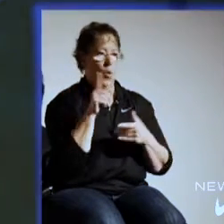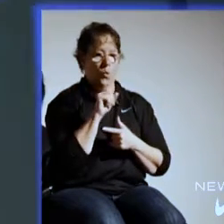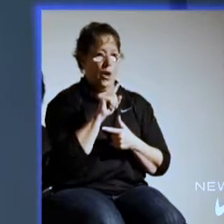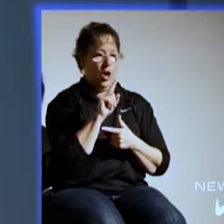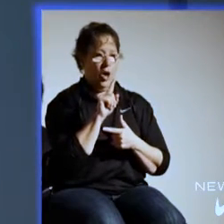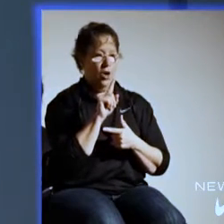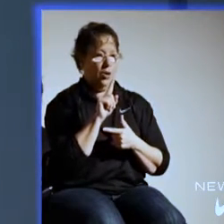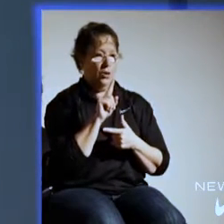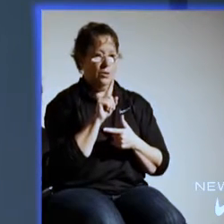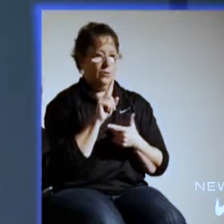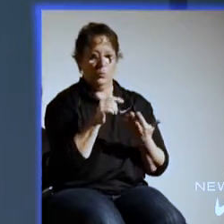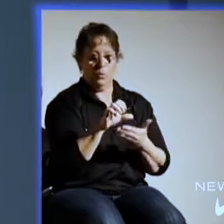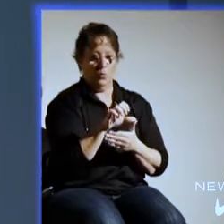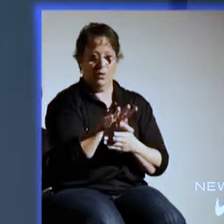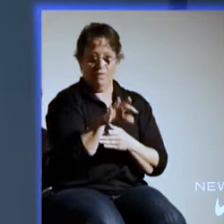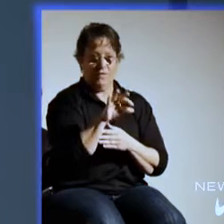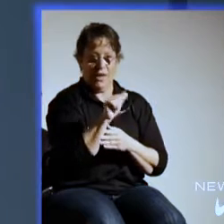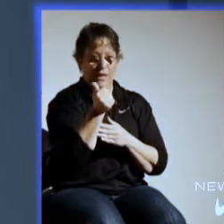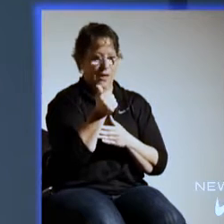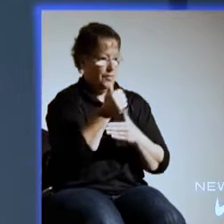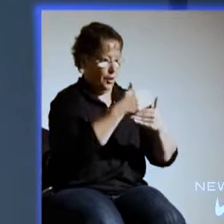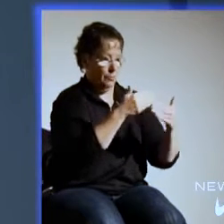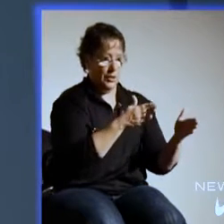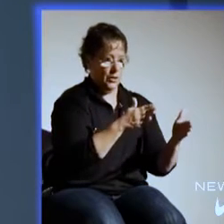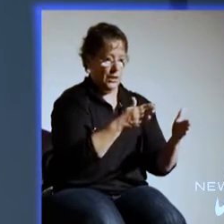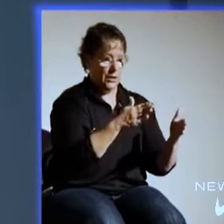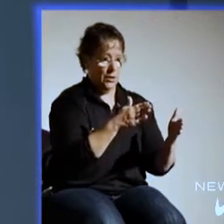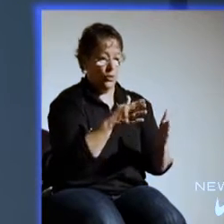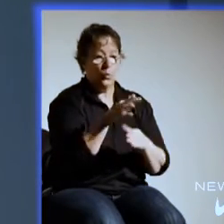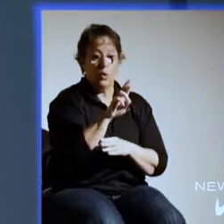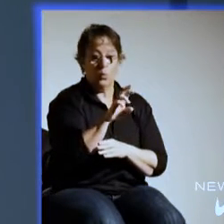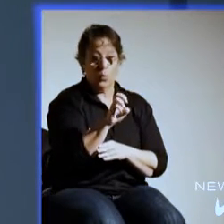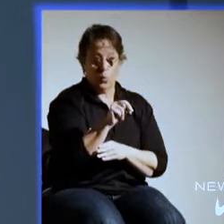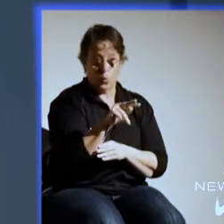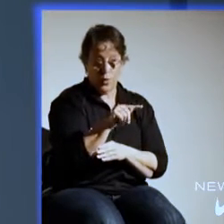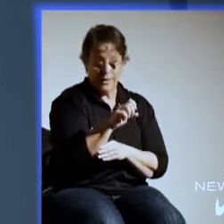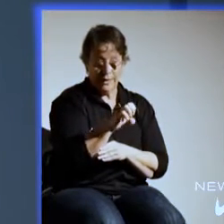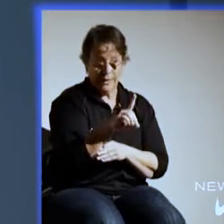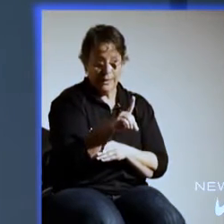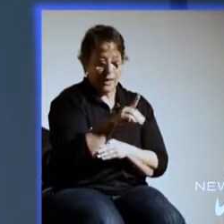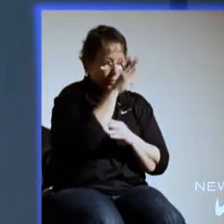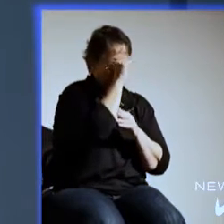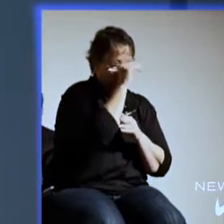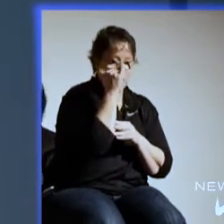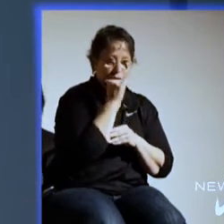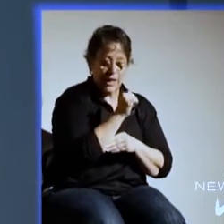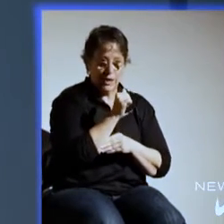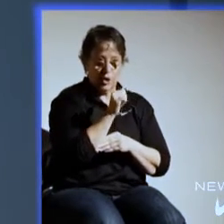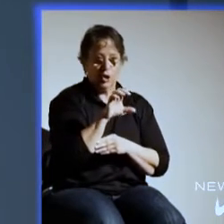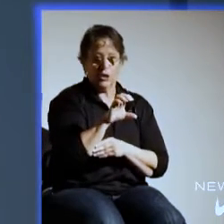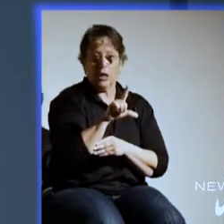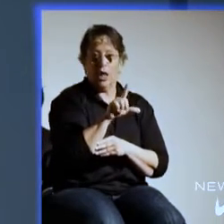where we would land. We rented the Boys and Girls Club in Endicott, and that was hard.